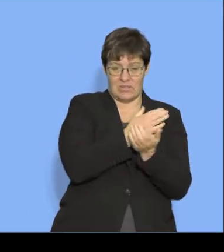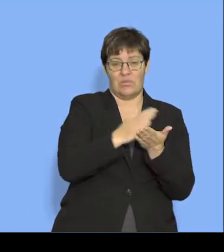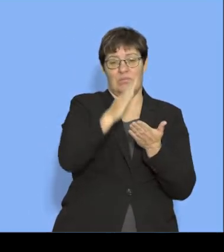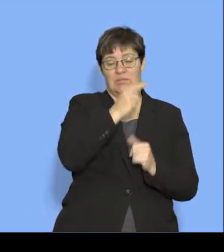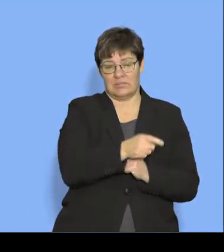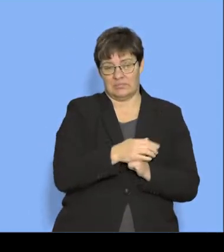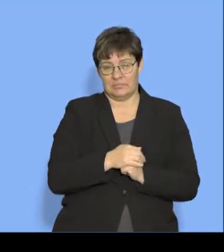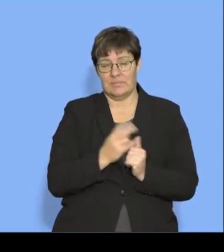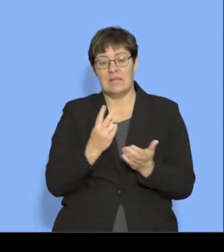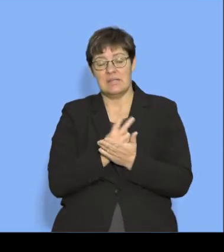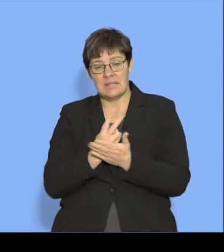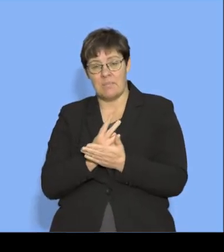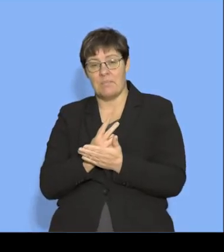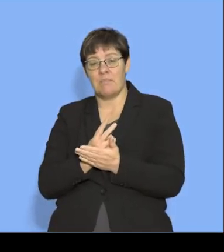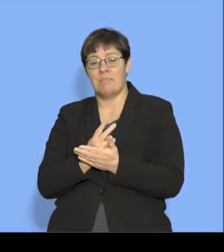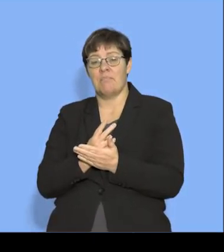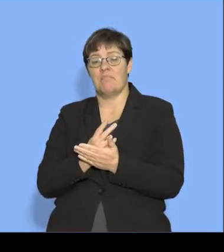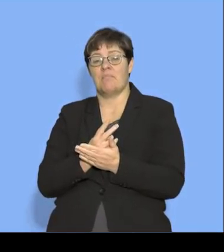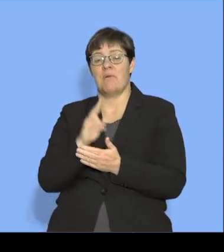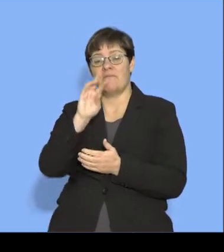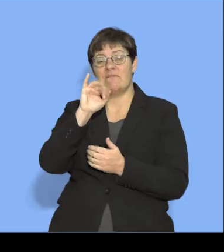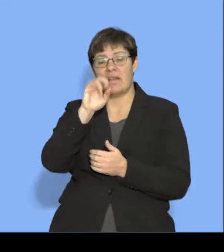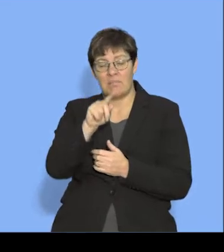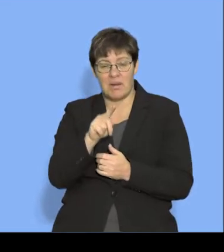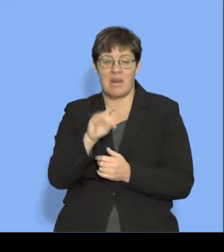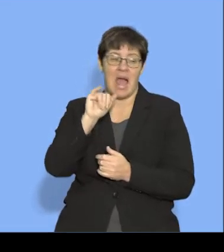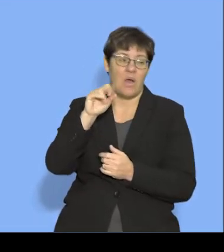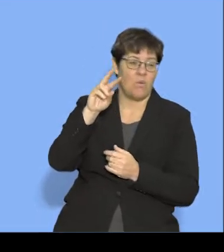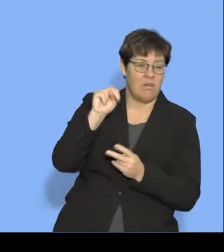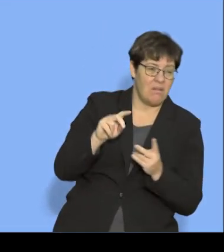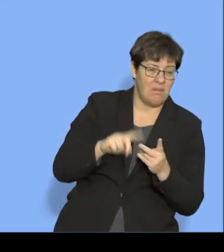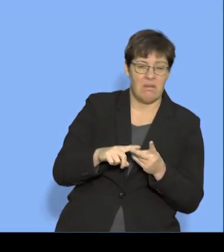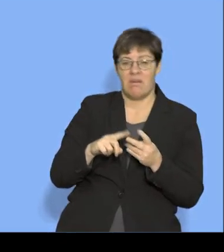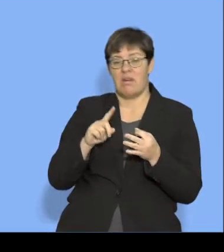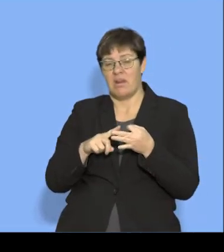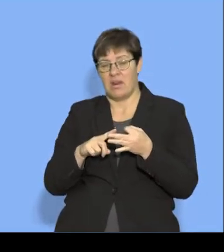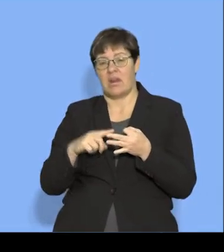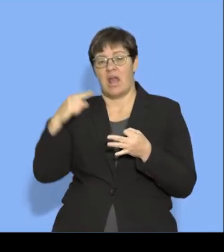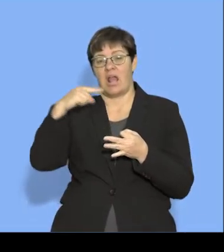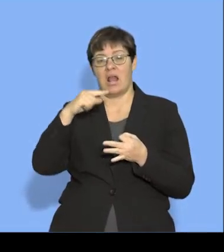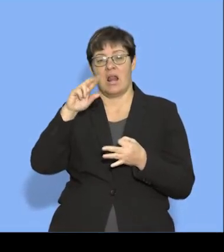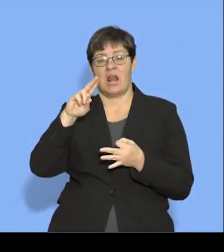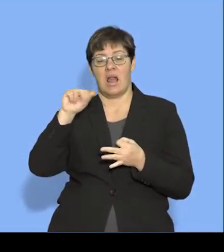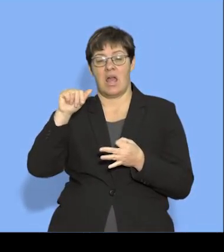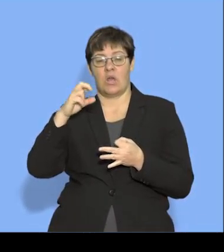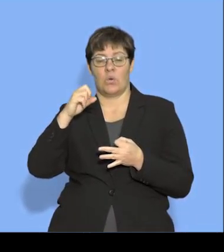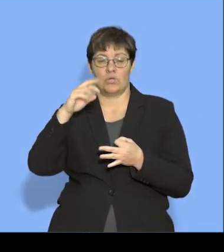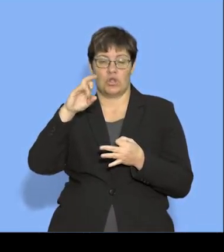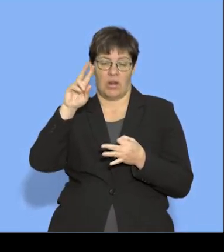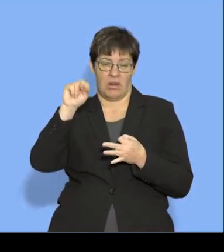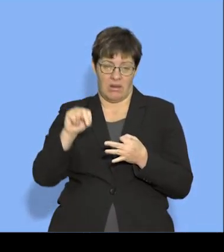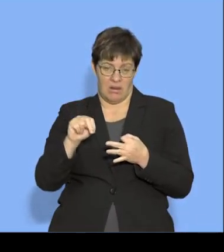liver. It also stores some important vitamins, iron, as well as glycogen. And glycogen